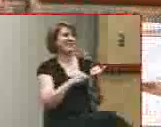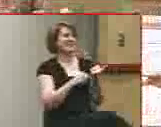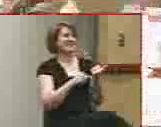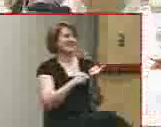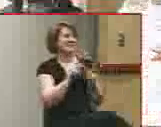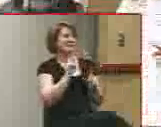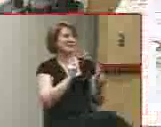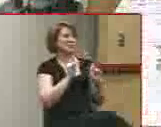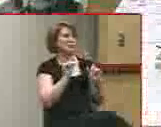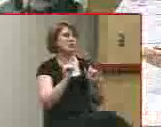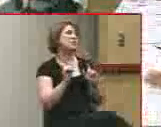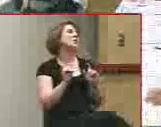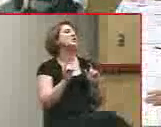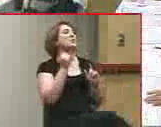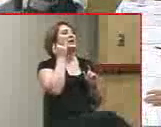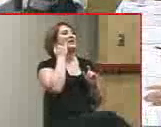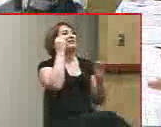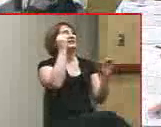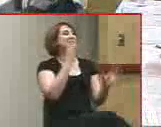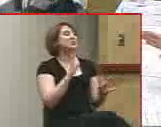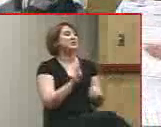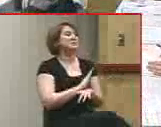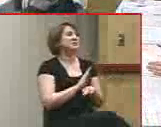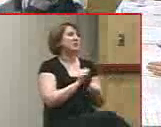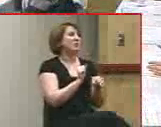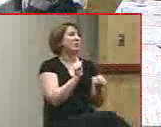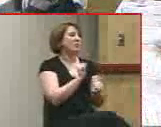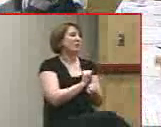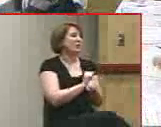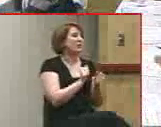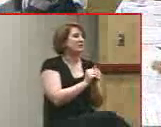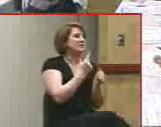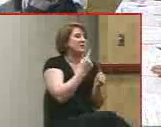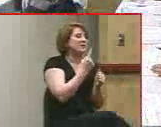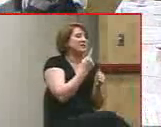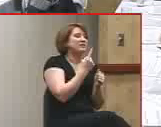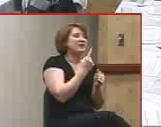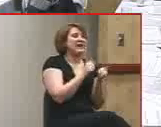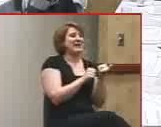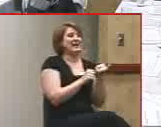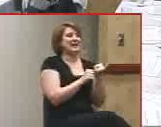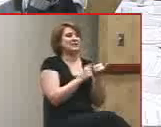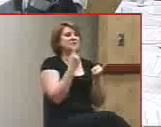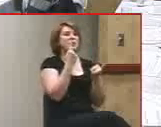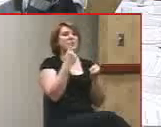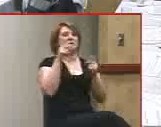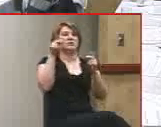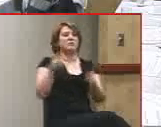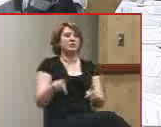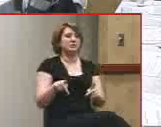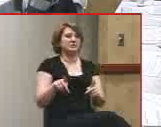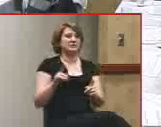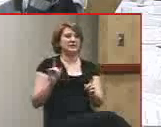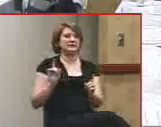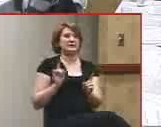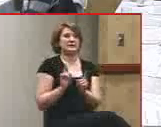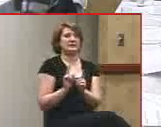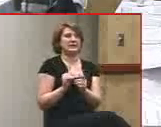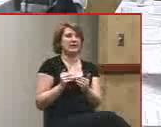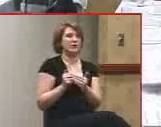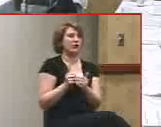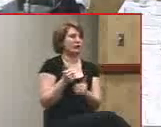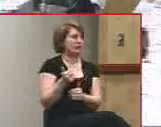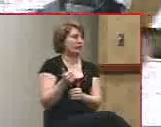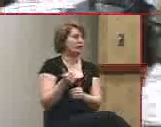like if the teacher was busy working with someone, then maybe Right. someone could always be really in close proximity. So what we need to